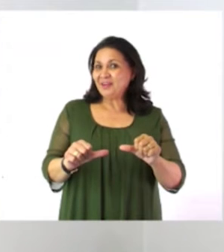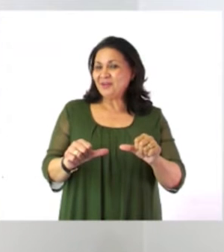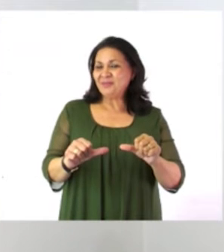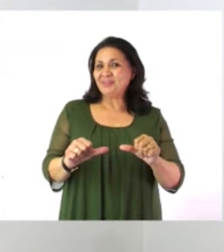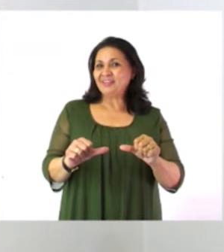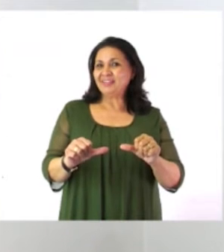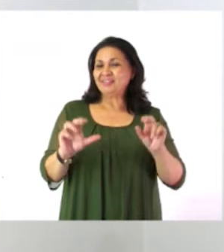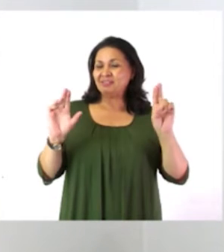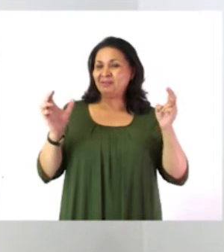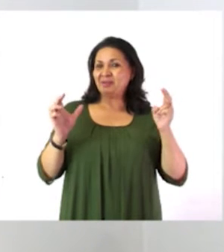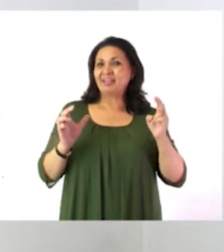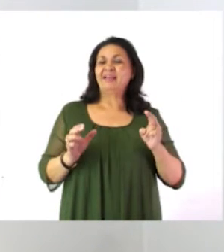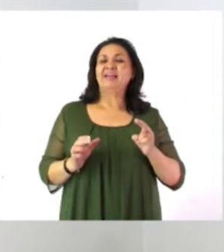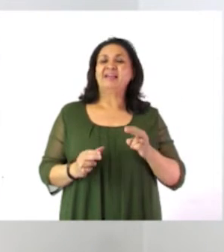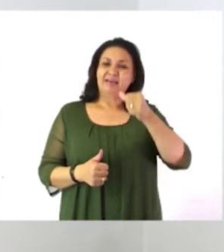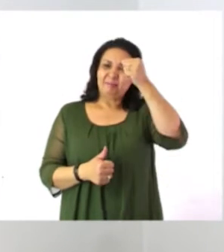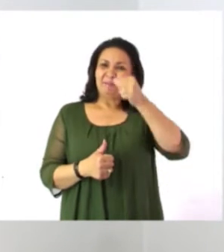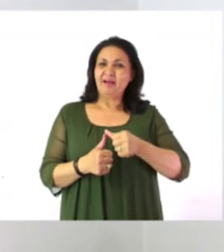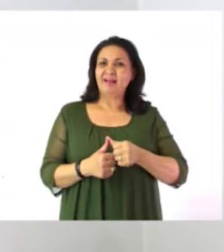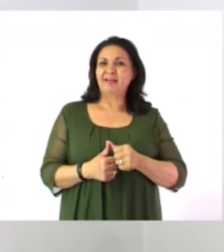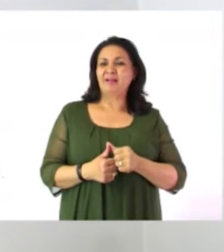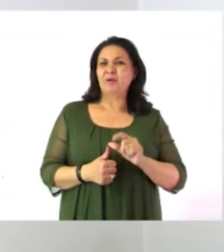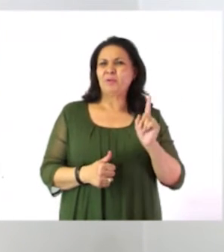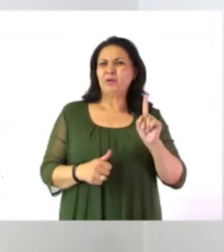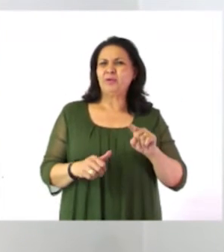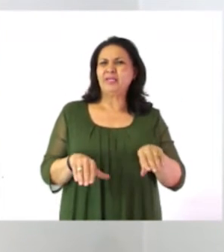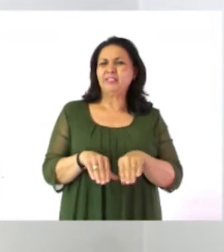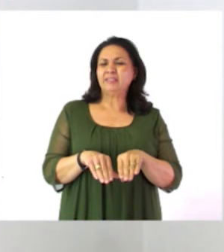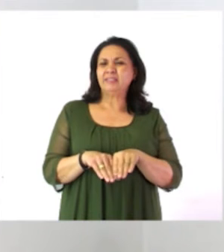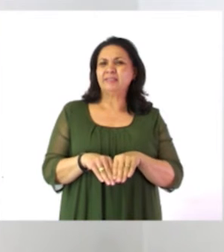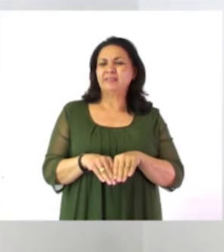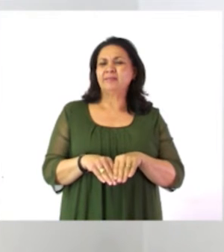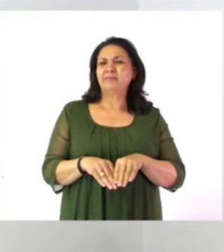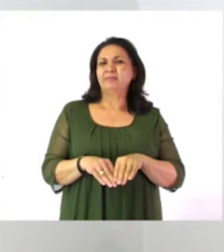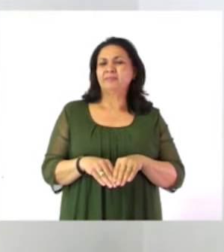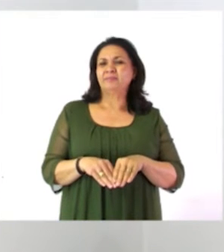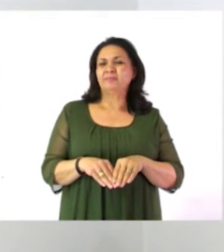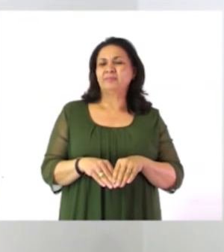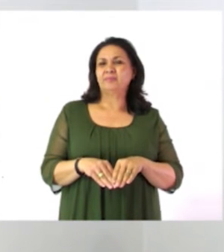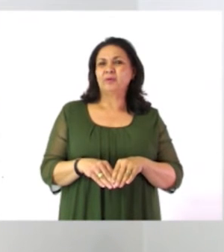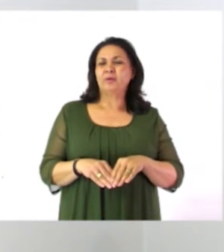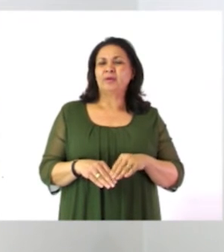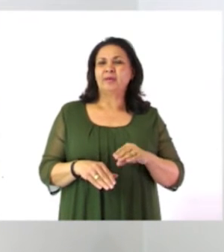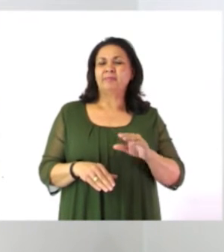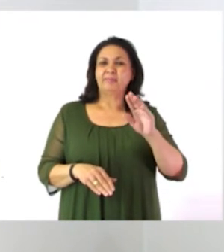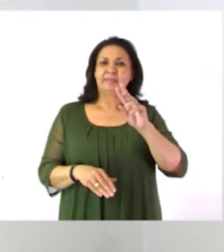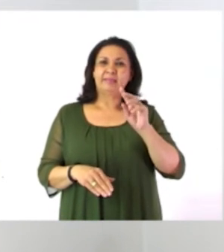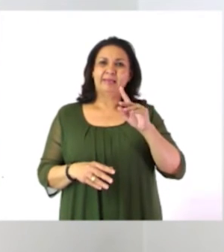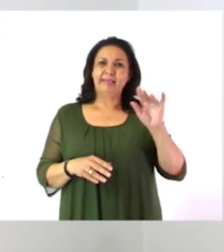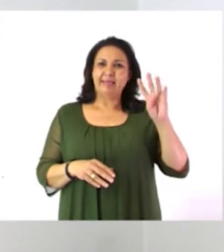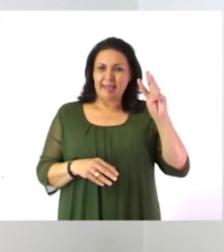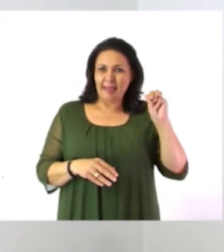topic, I want us to remember what we did in the previous lesson. We talked about the letter M and